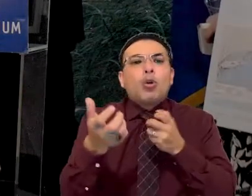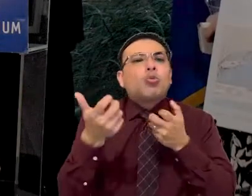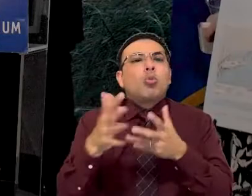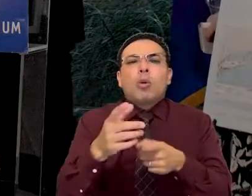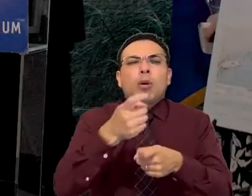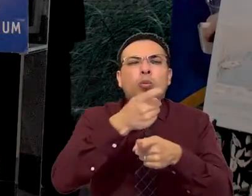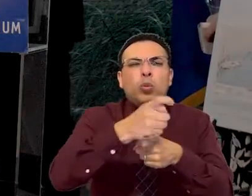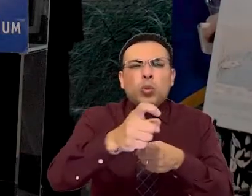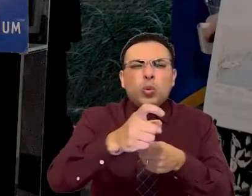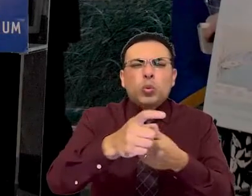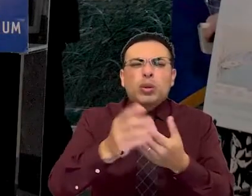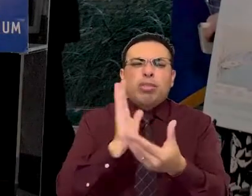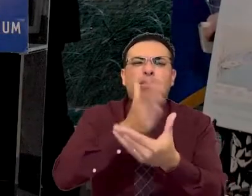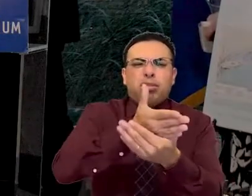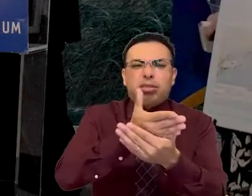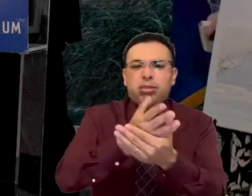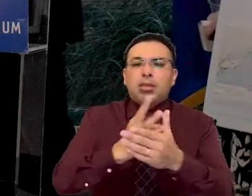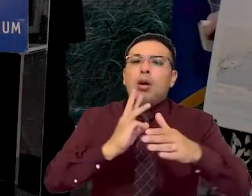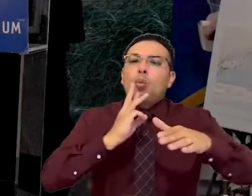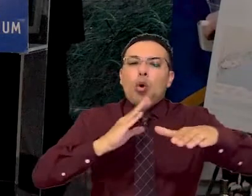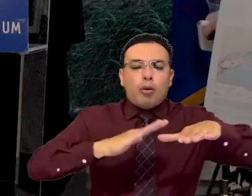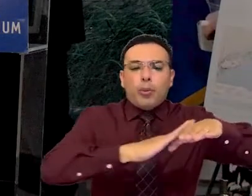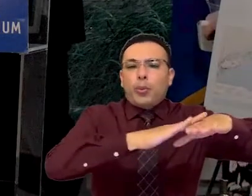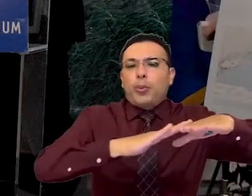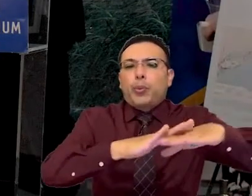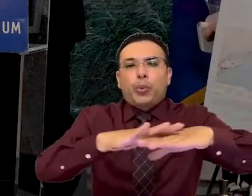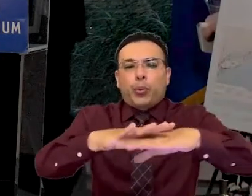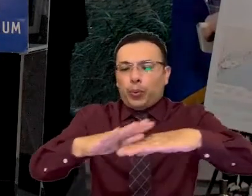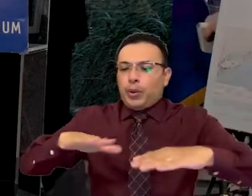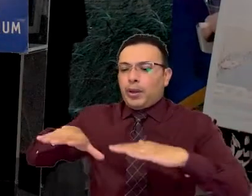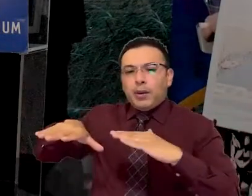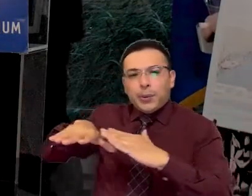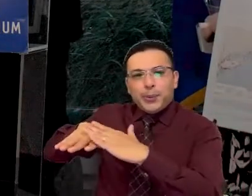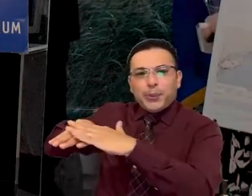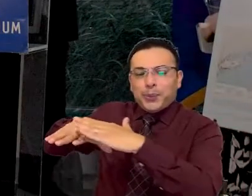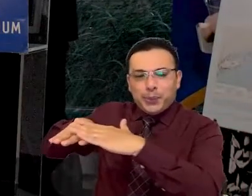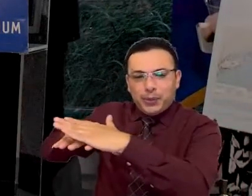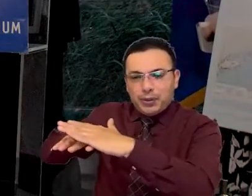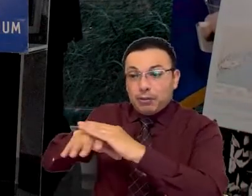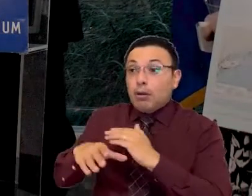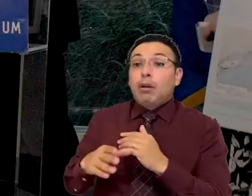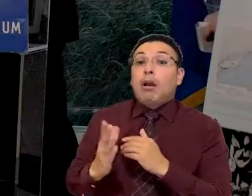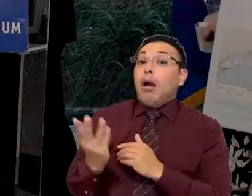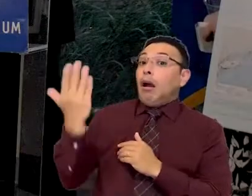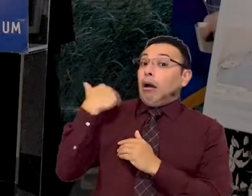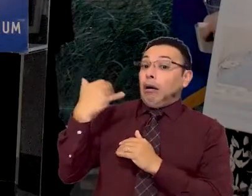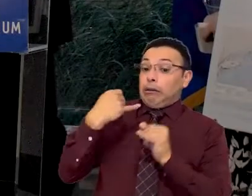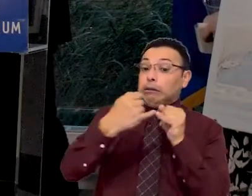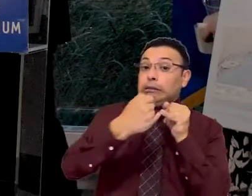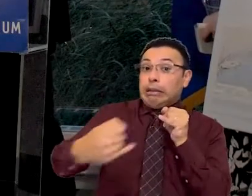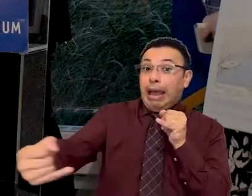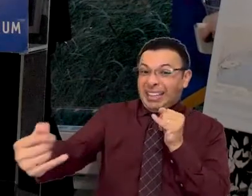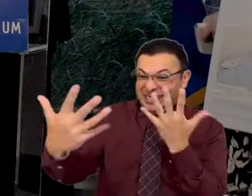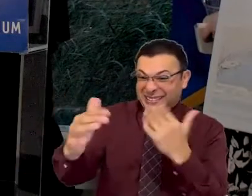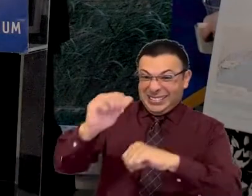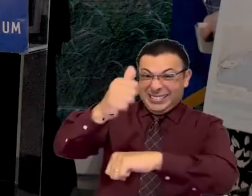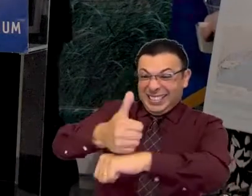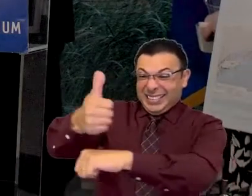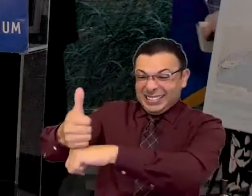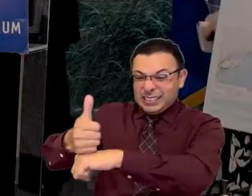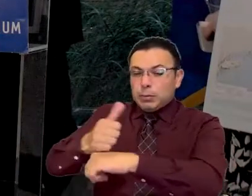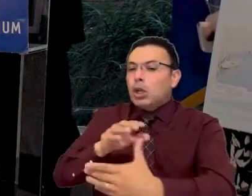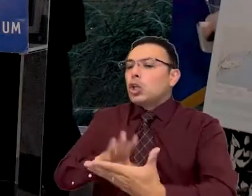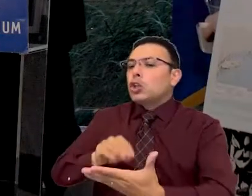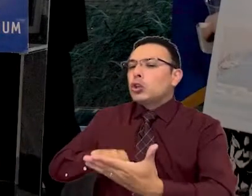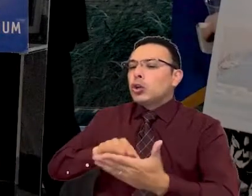We're taking lessons learned from past cable and pipeline installations that already exist in the Sound. And if we can